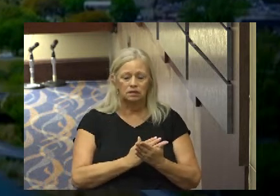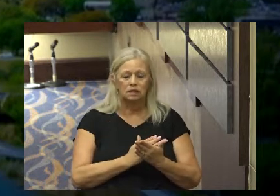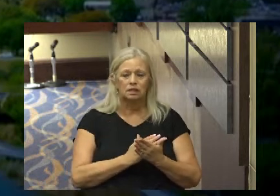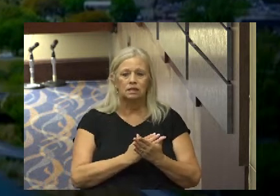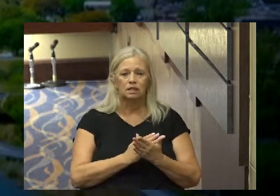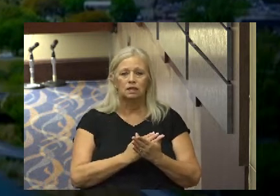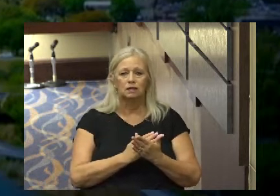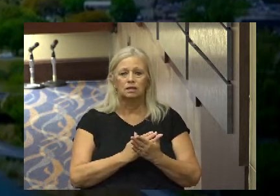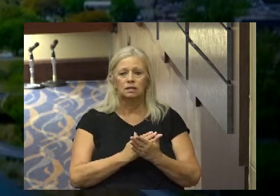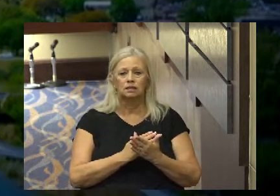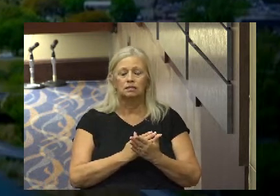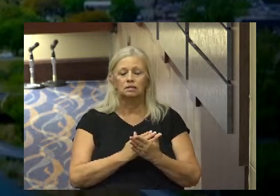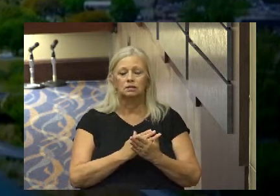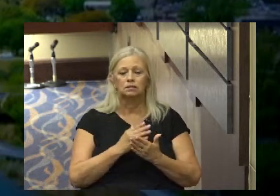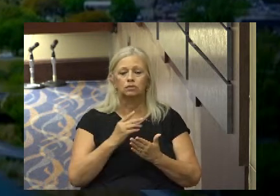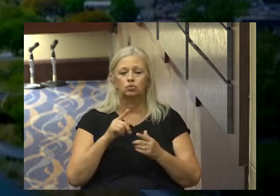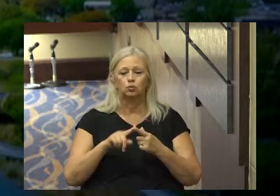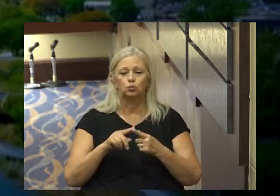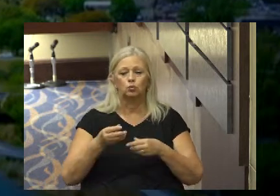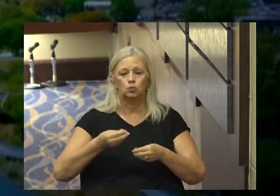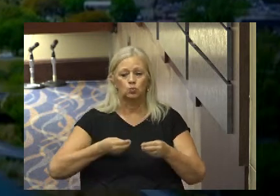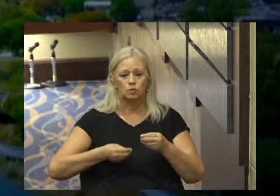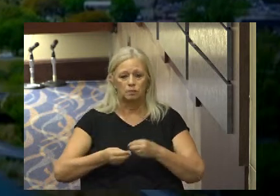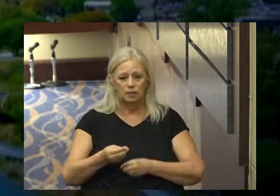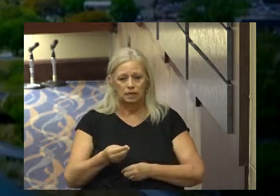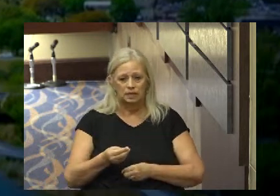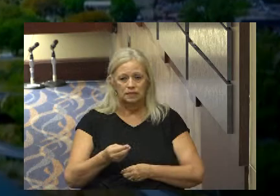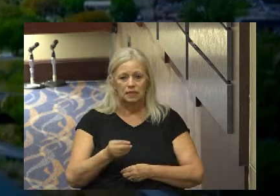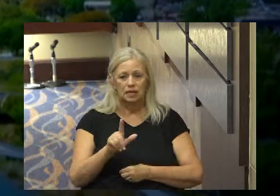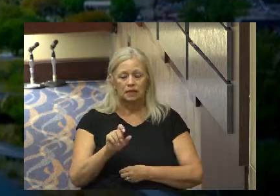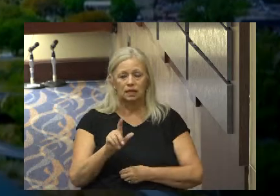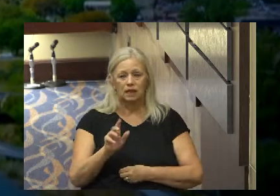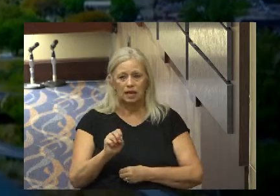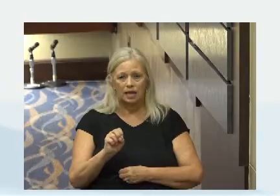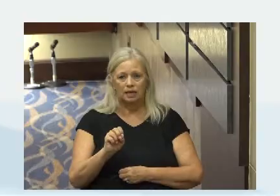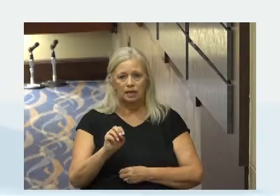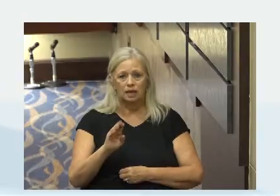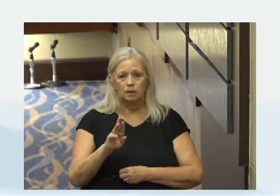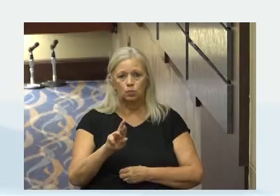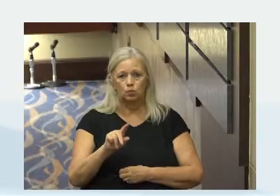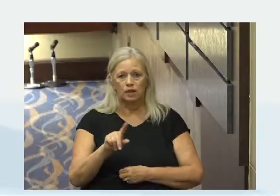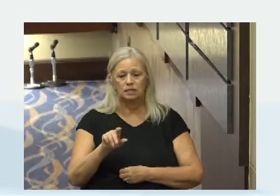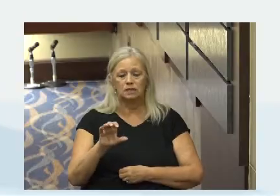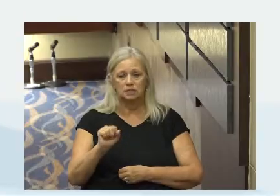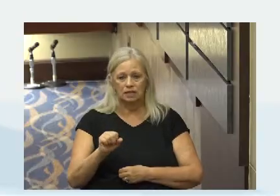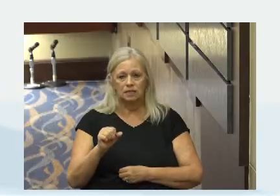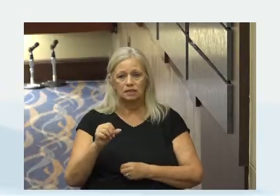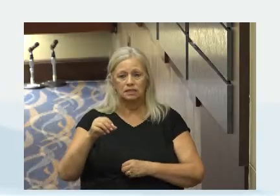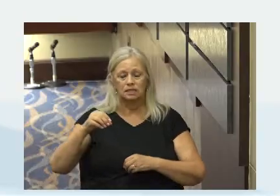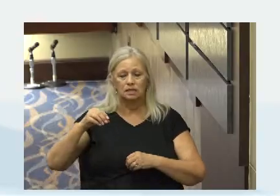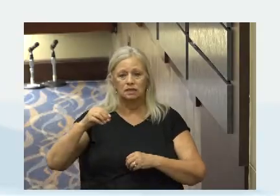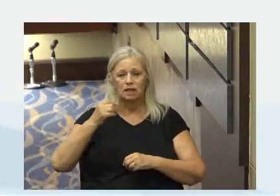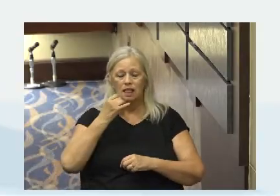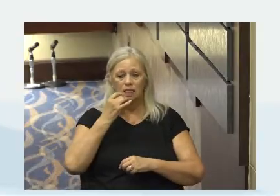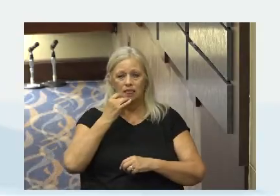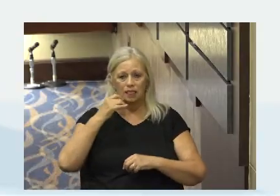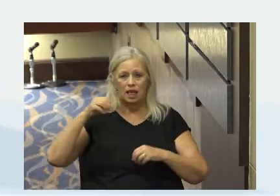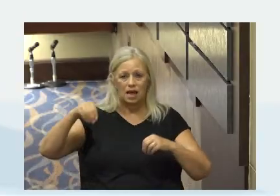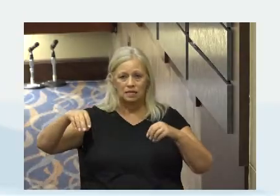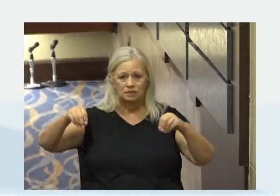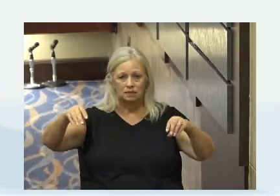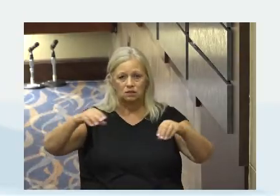that's on the agenda today to replace the Lake Brazos lights on the service roads. So I'm looking forward to it, and I